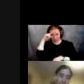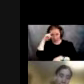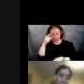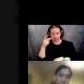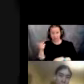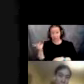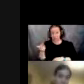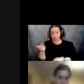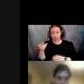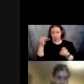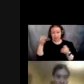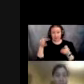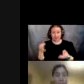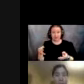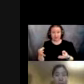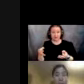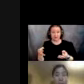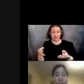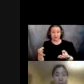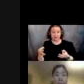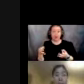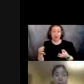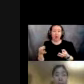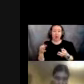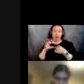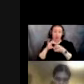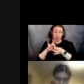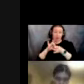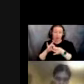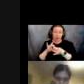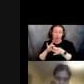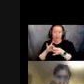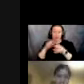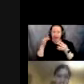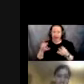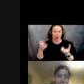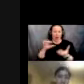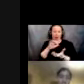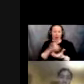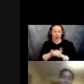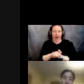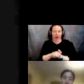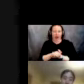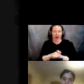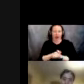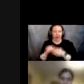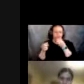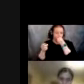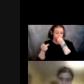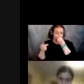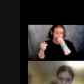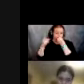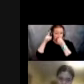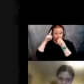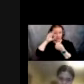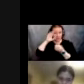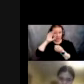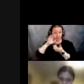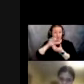to form a relationship, but not to get married, because they believed that their relationship would go against